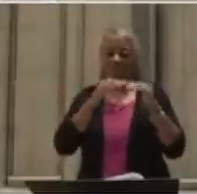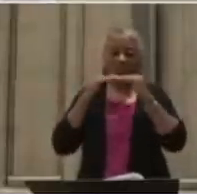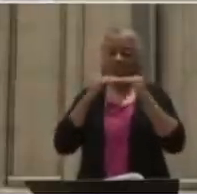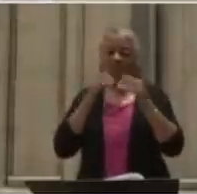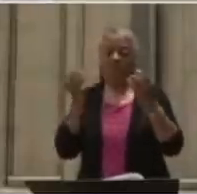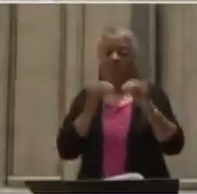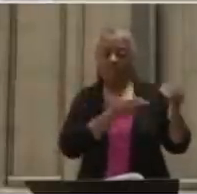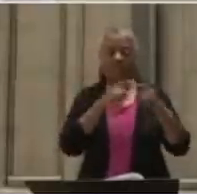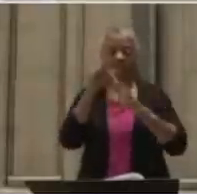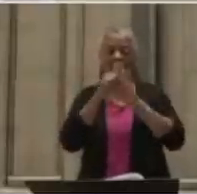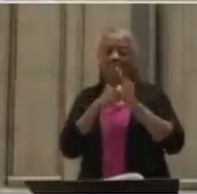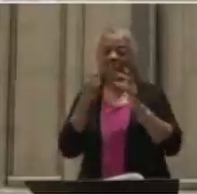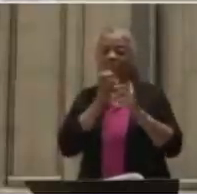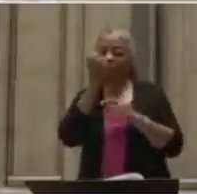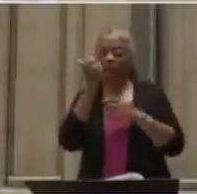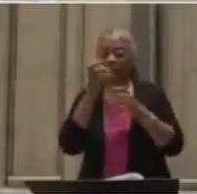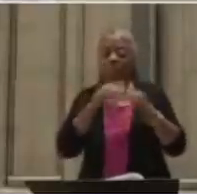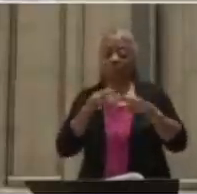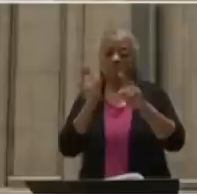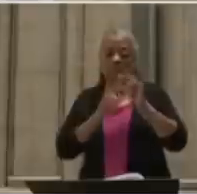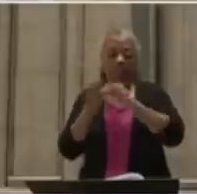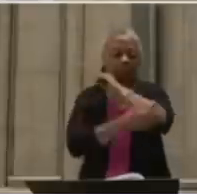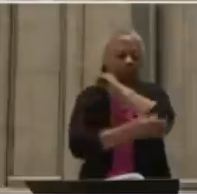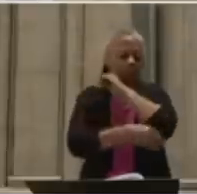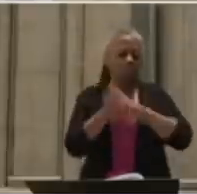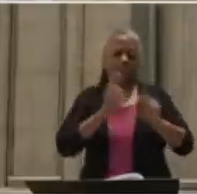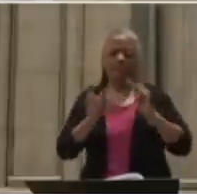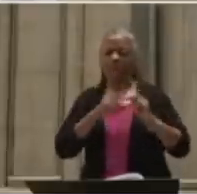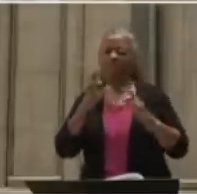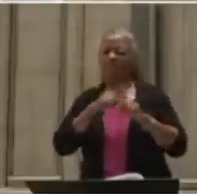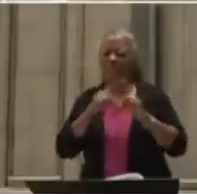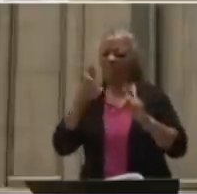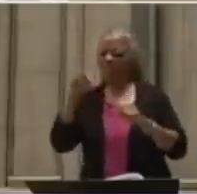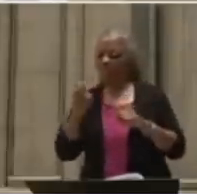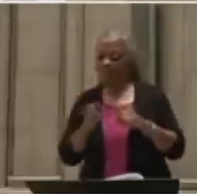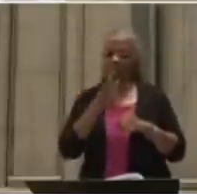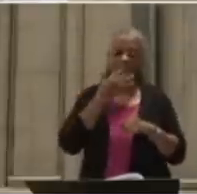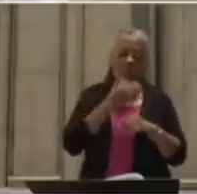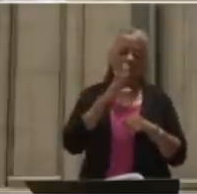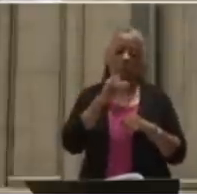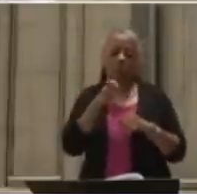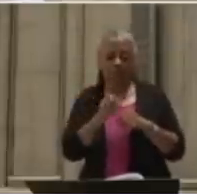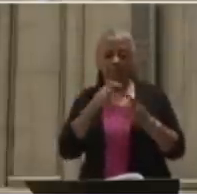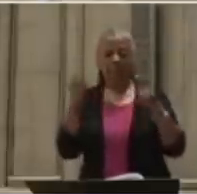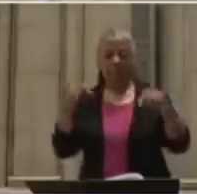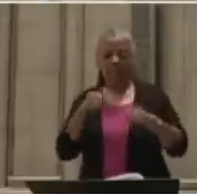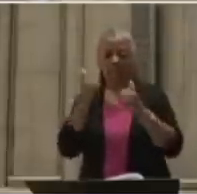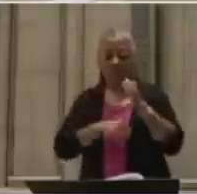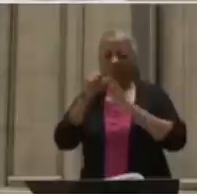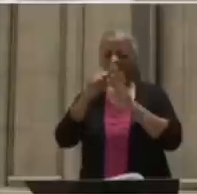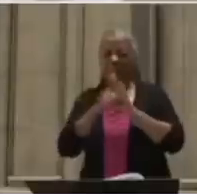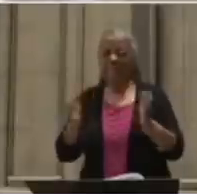and grassroots folk, poor people and of all different races, colors, and creeds coming together from every state in this nation, lifting